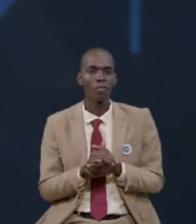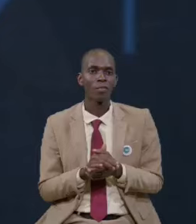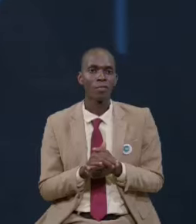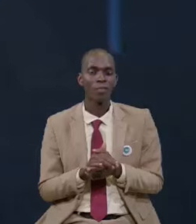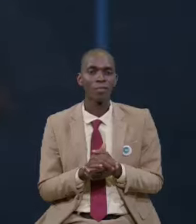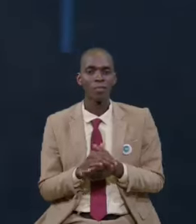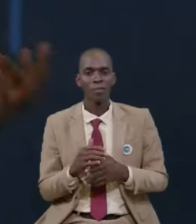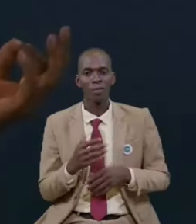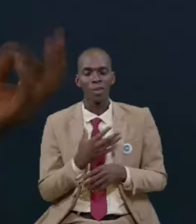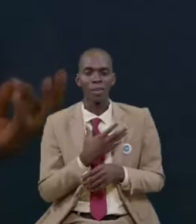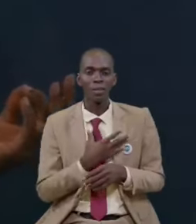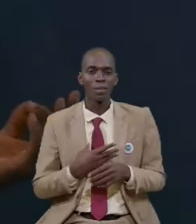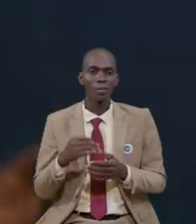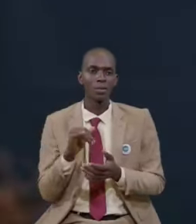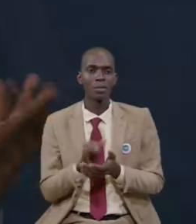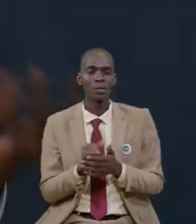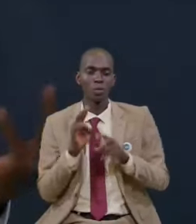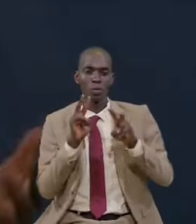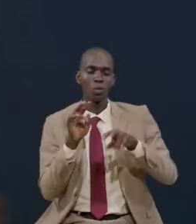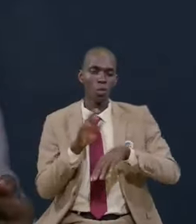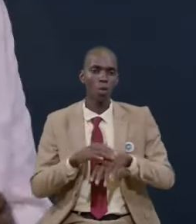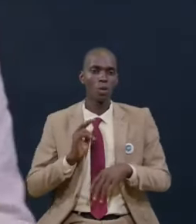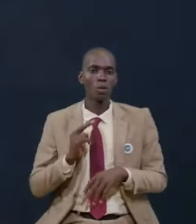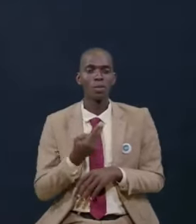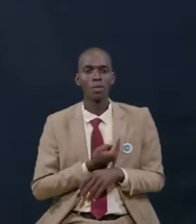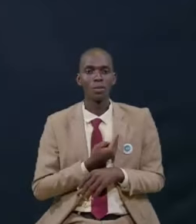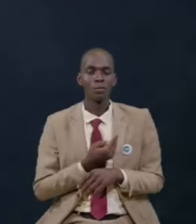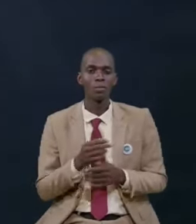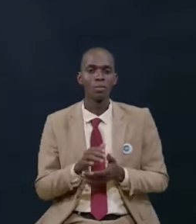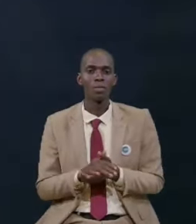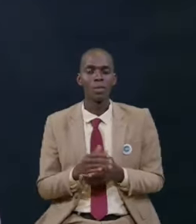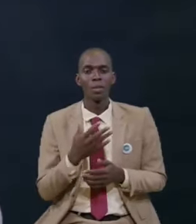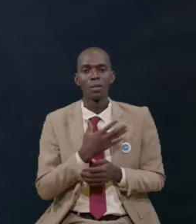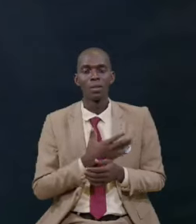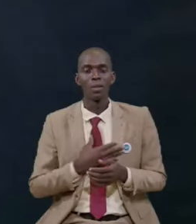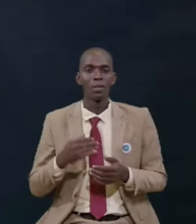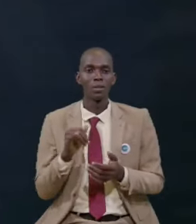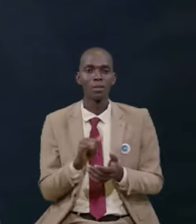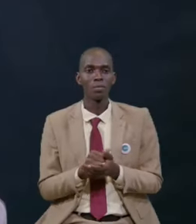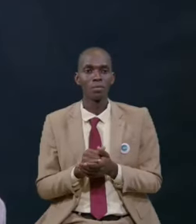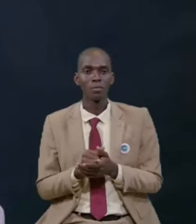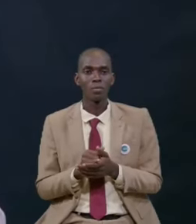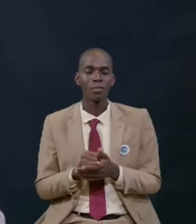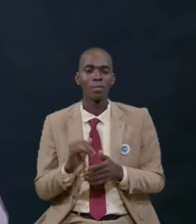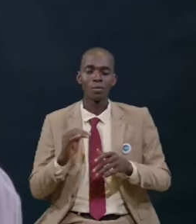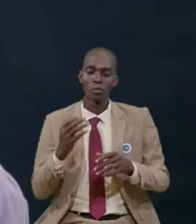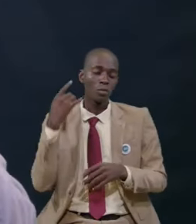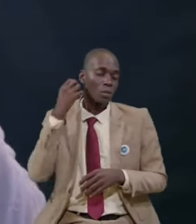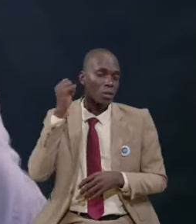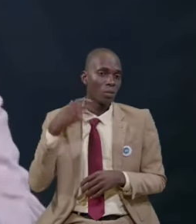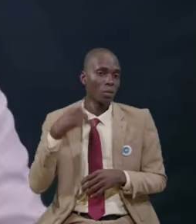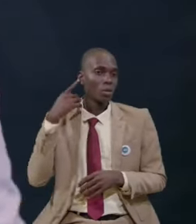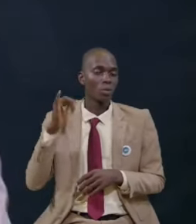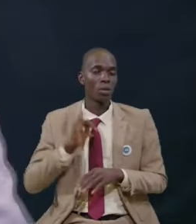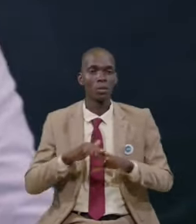us, silver and gold have I none. In the name of Jesus Christ